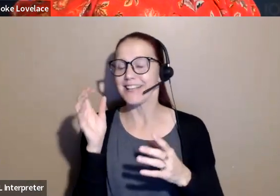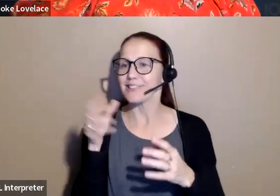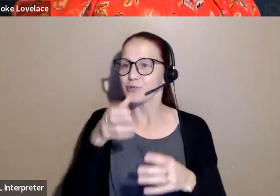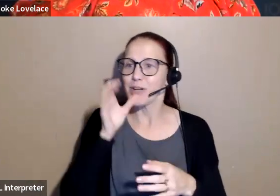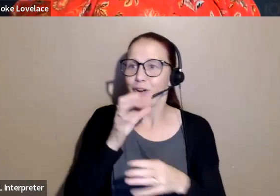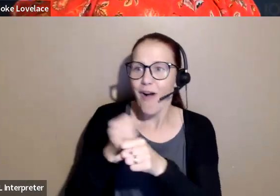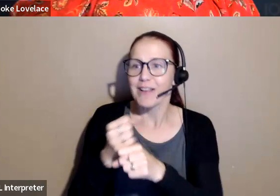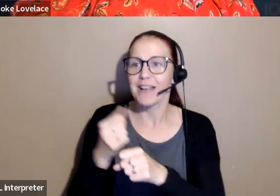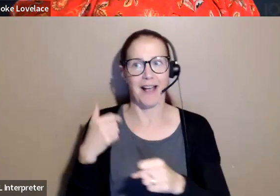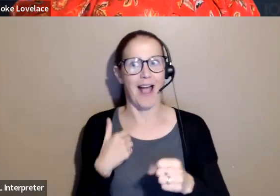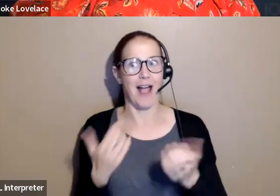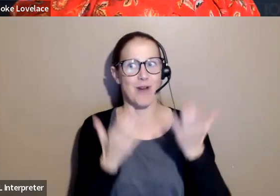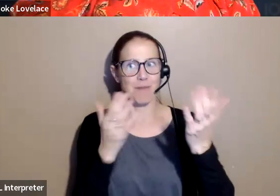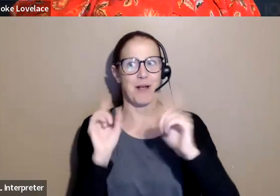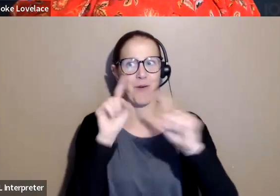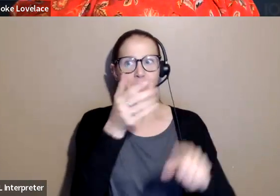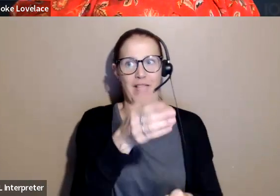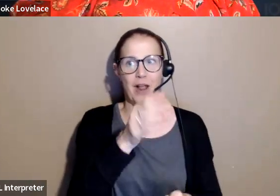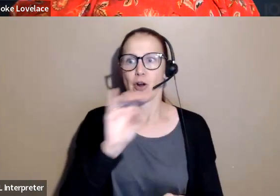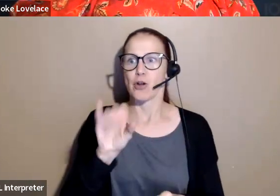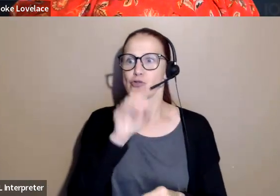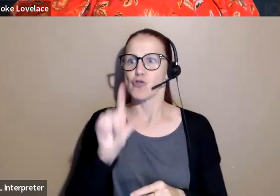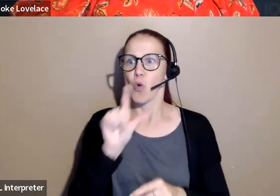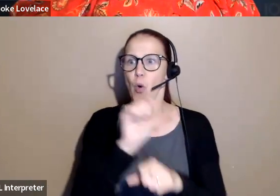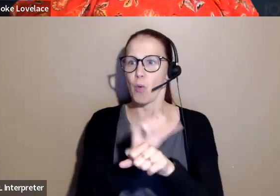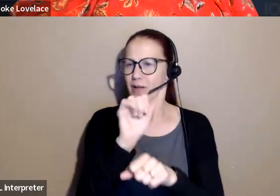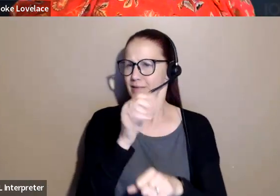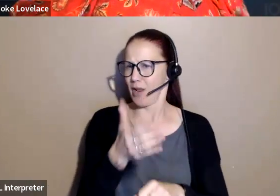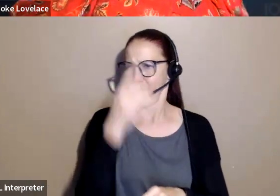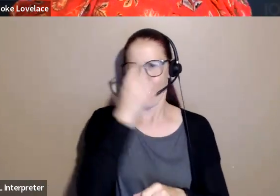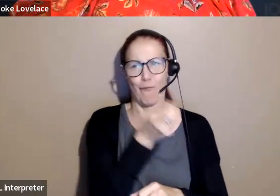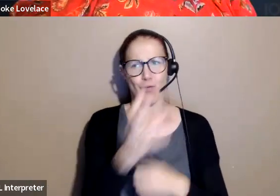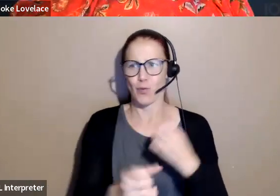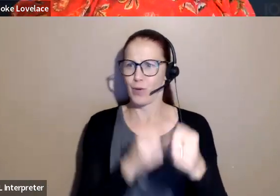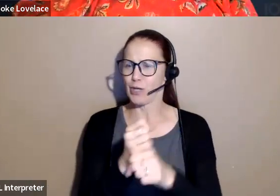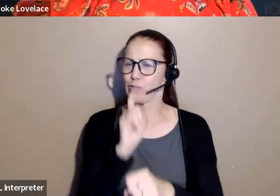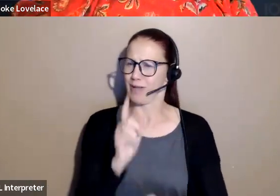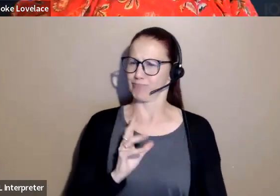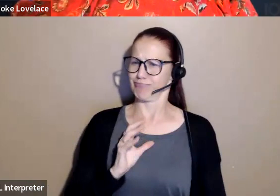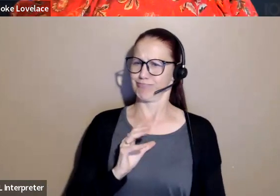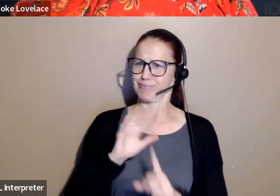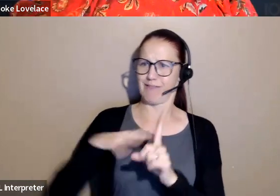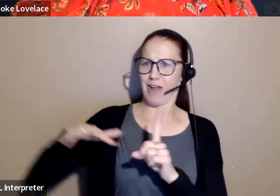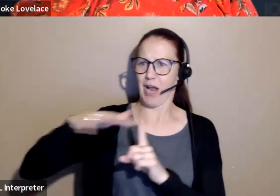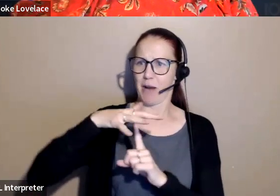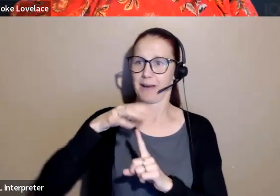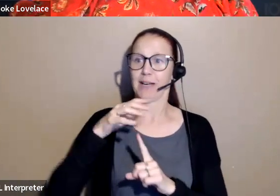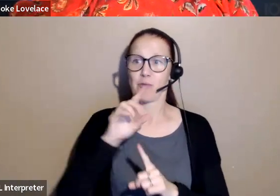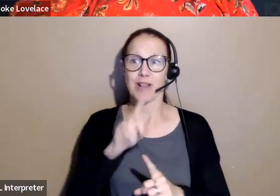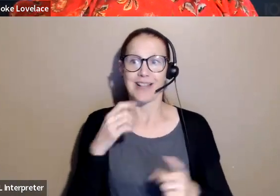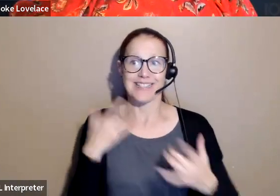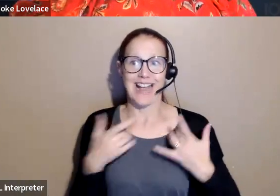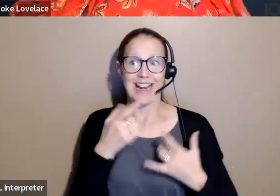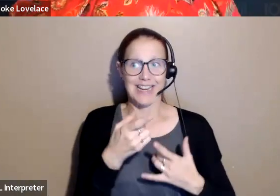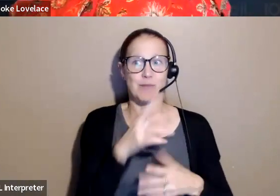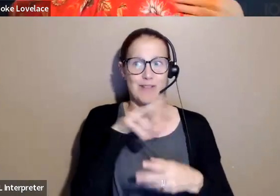recommend you go check out that place. Joel's been working there for a few years now. And it's a very cool environment. And we were very excited that he participated in last